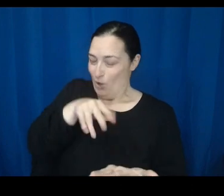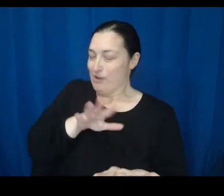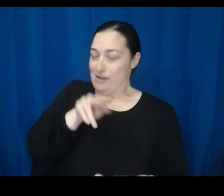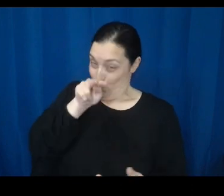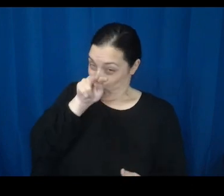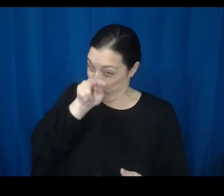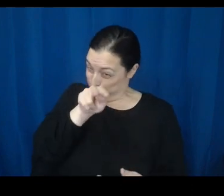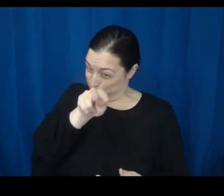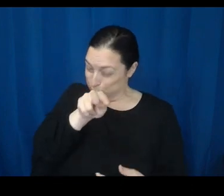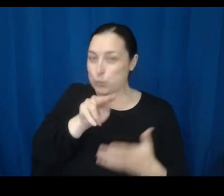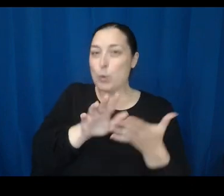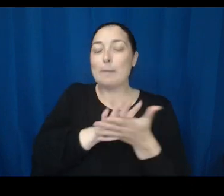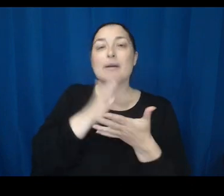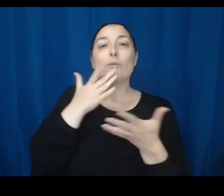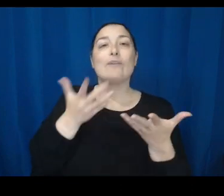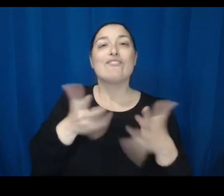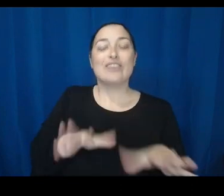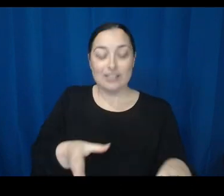drawing looks like at the end. Exactly.